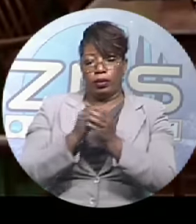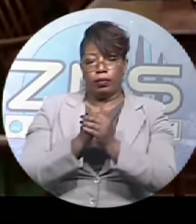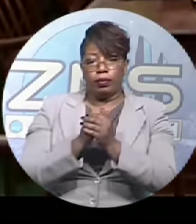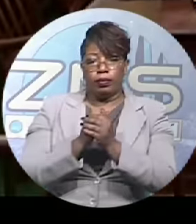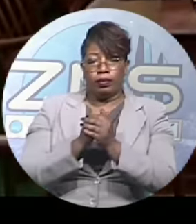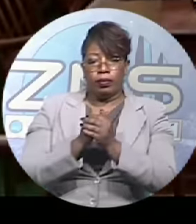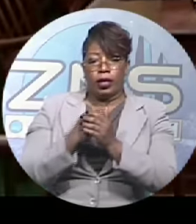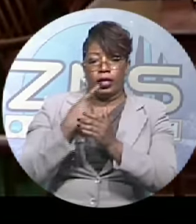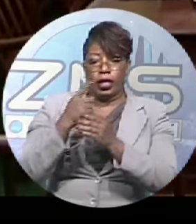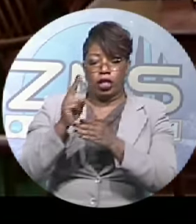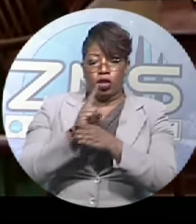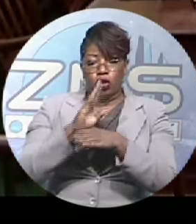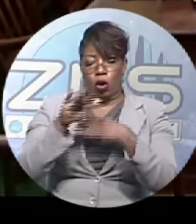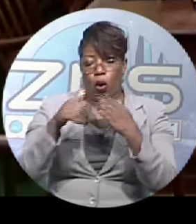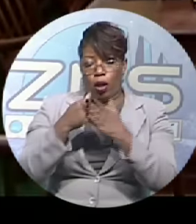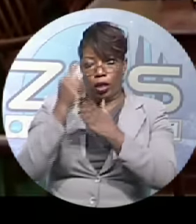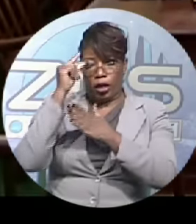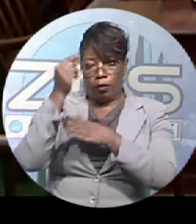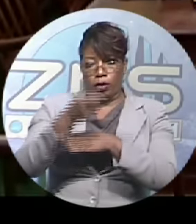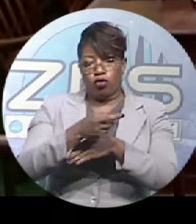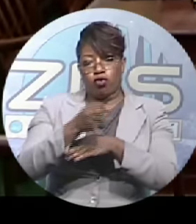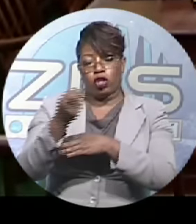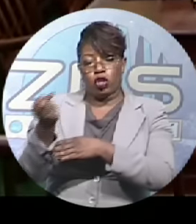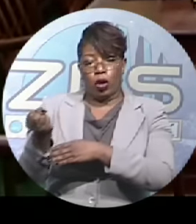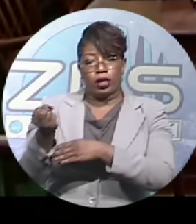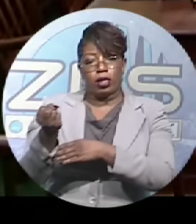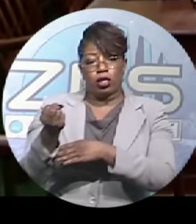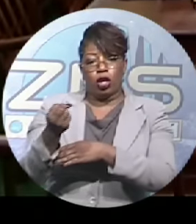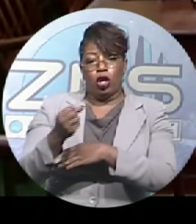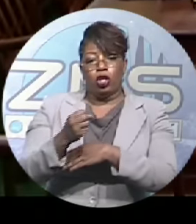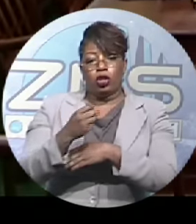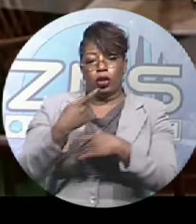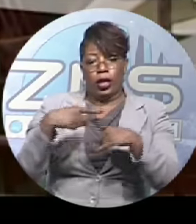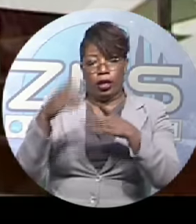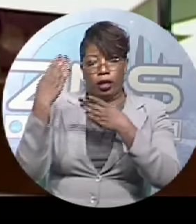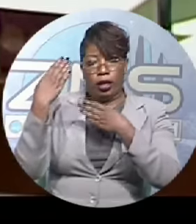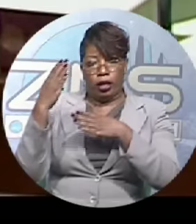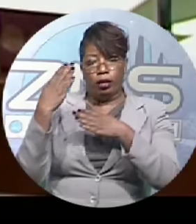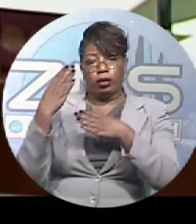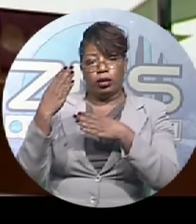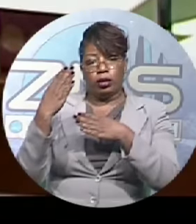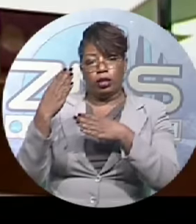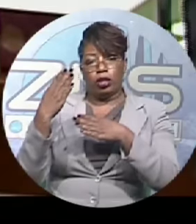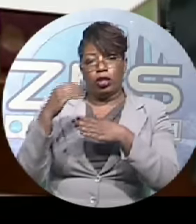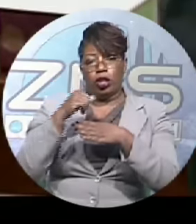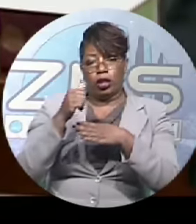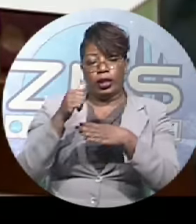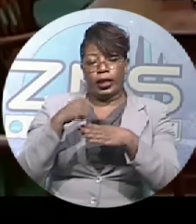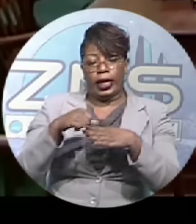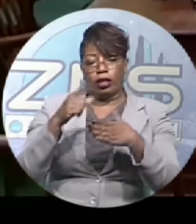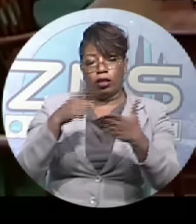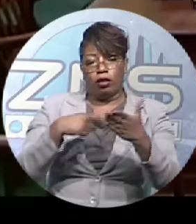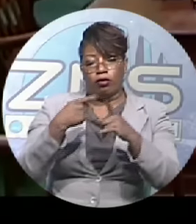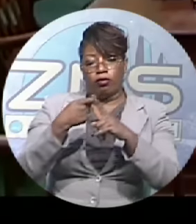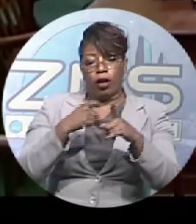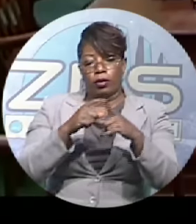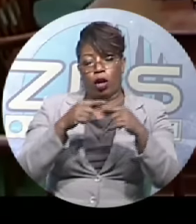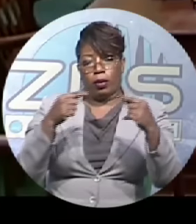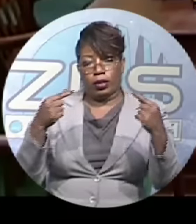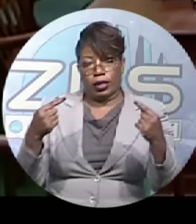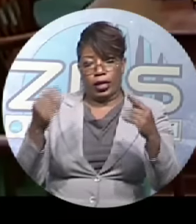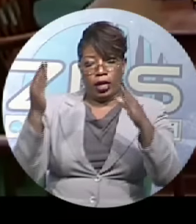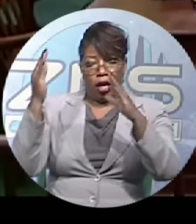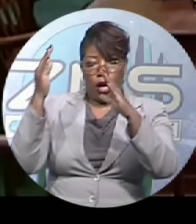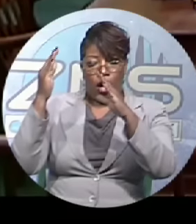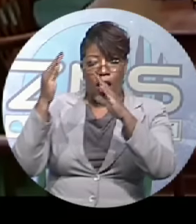to utilize all of the government's resources to inform the Bahamas to avoid any future criticism from the opposition. The House of Assembly has